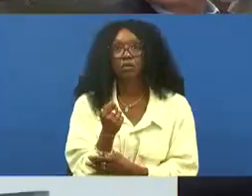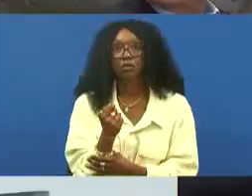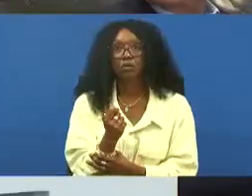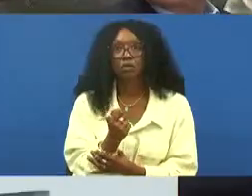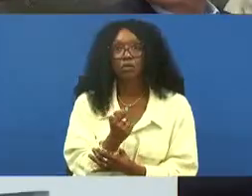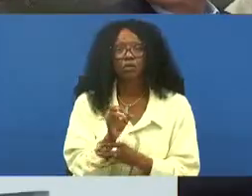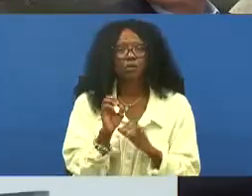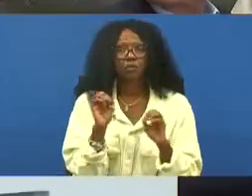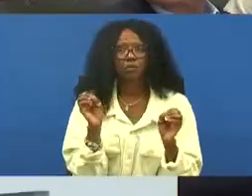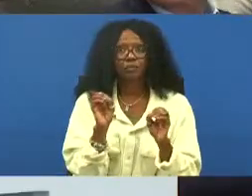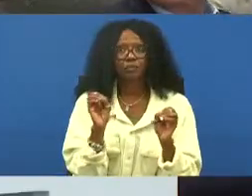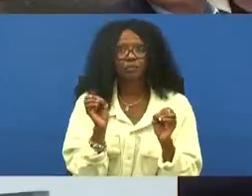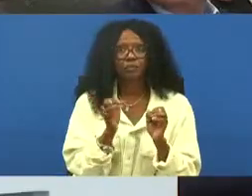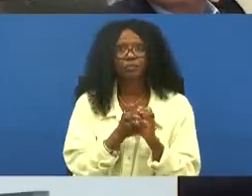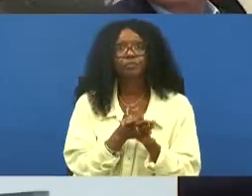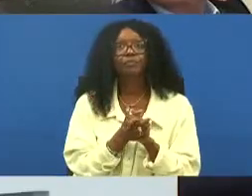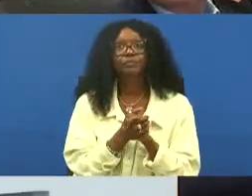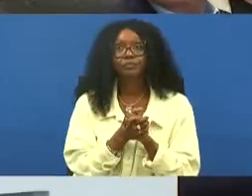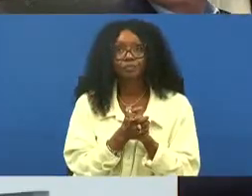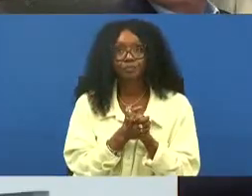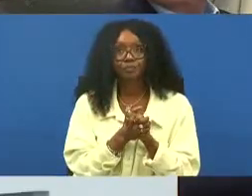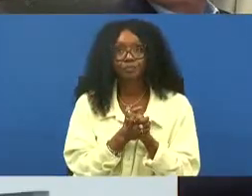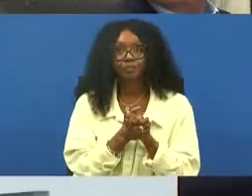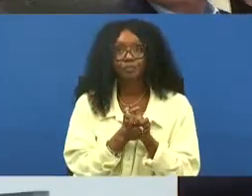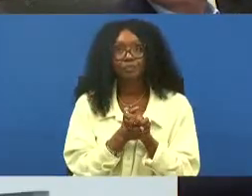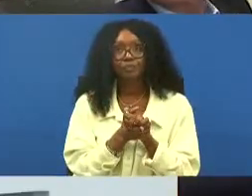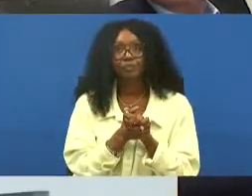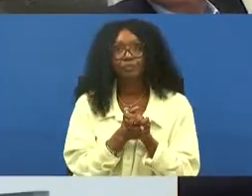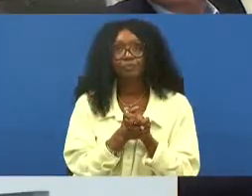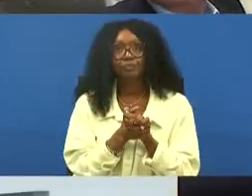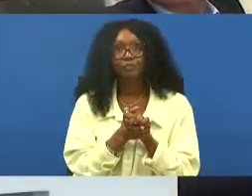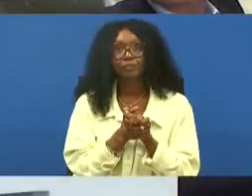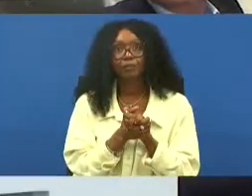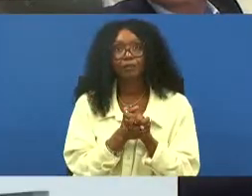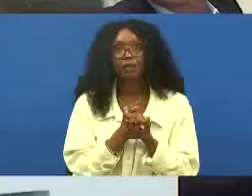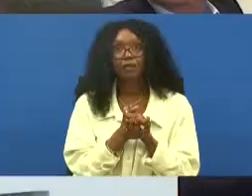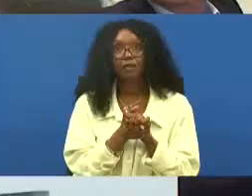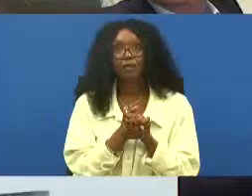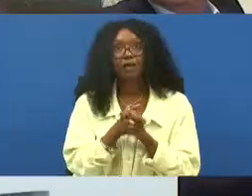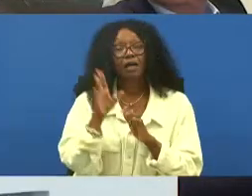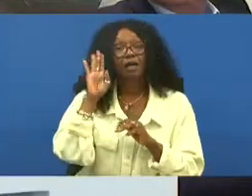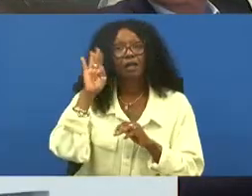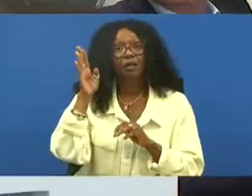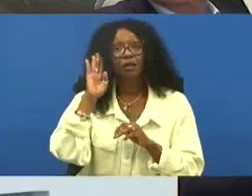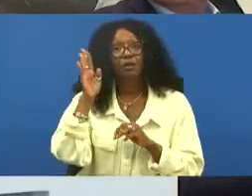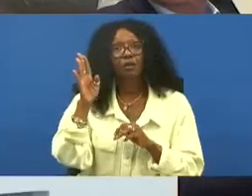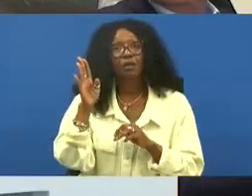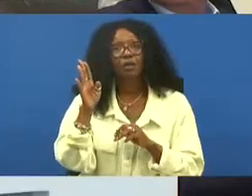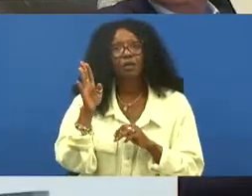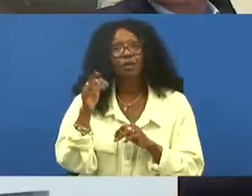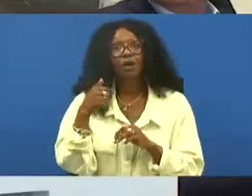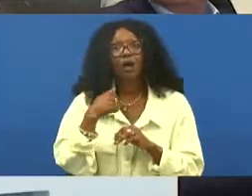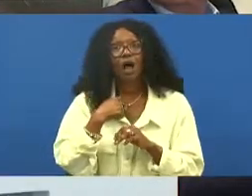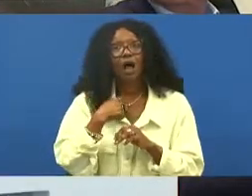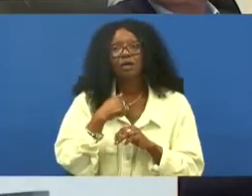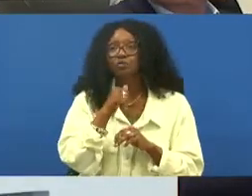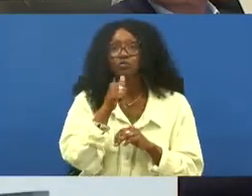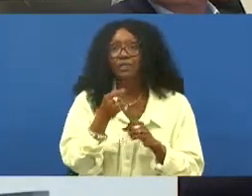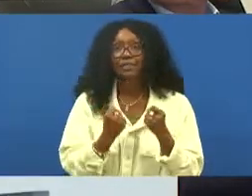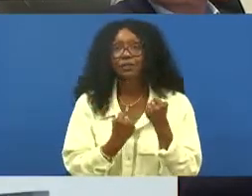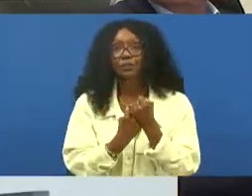Seeing none, we'll go to, there we go. Yes, sir. My name's Darrell Glass. How you doing? I'm going to speak in opposition to